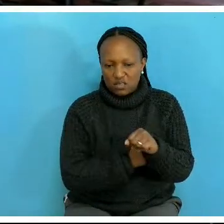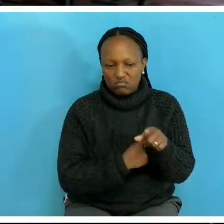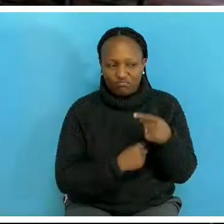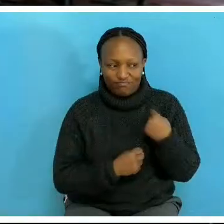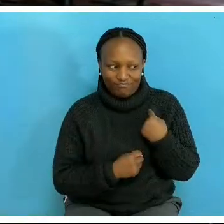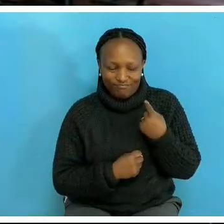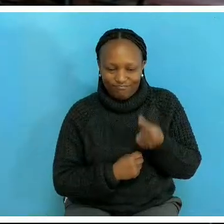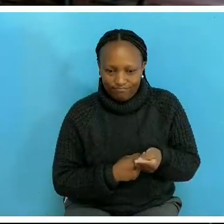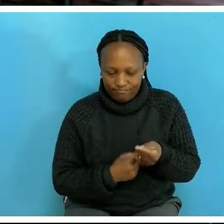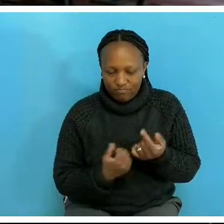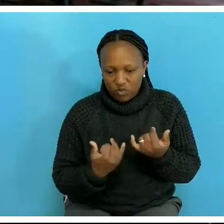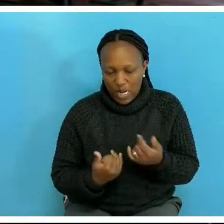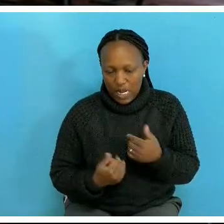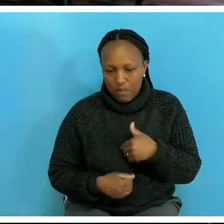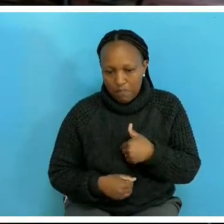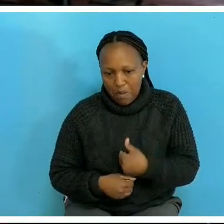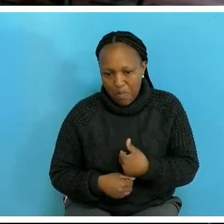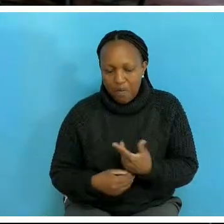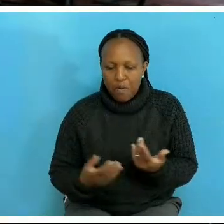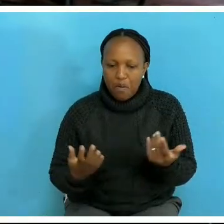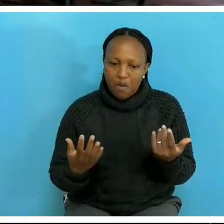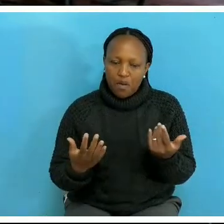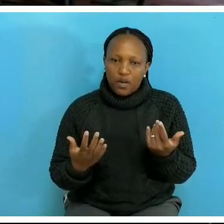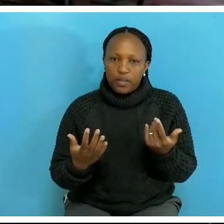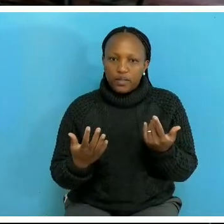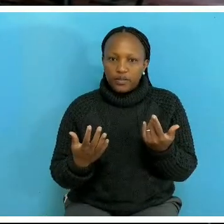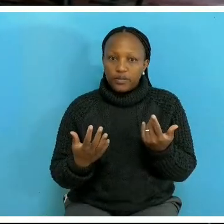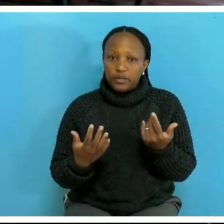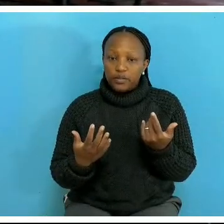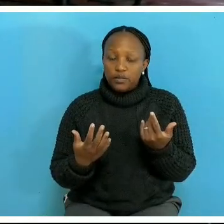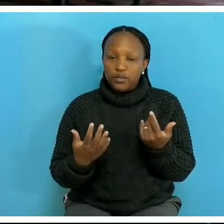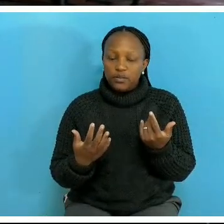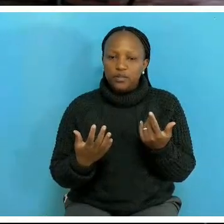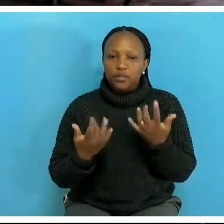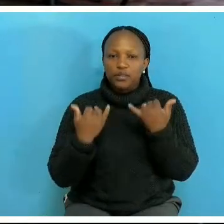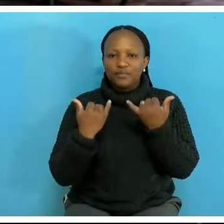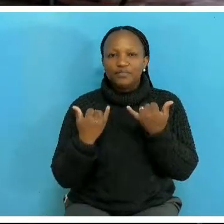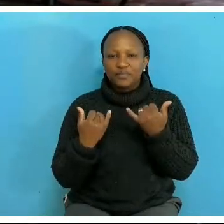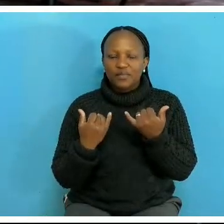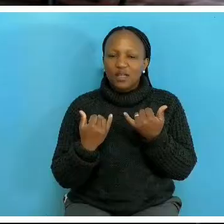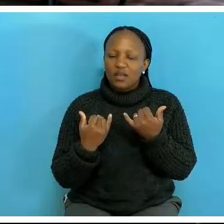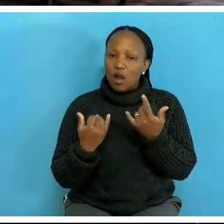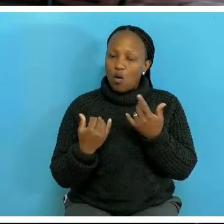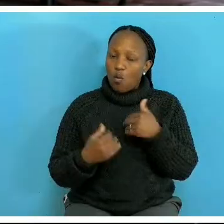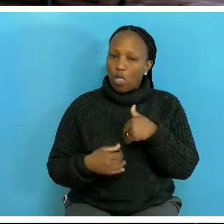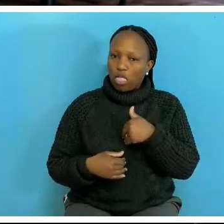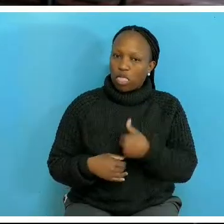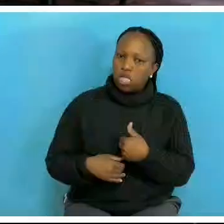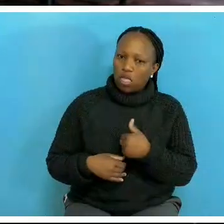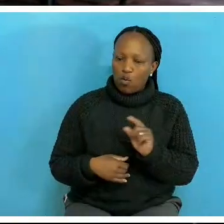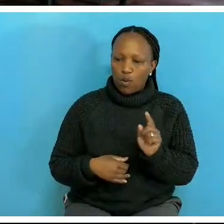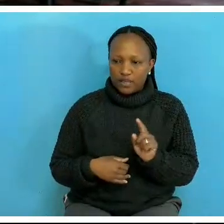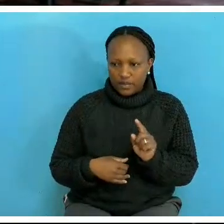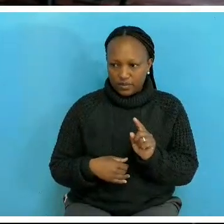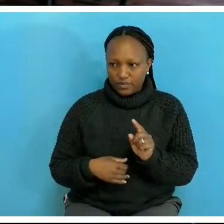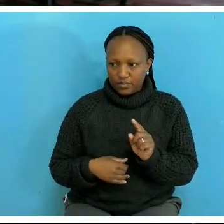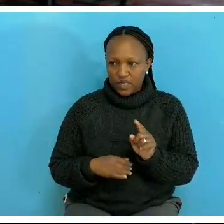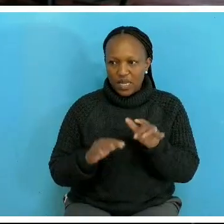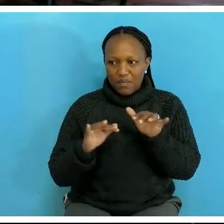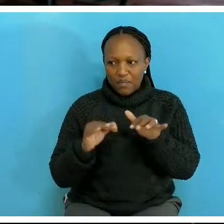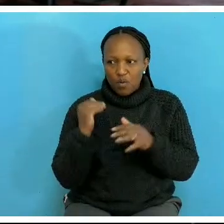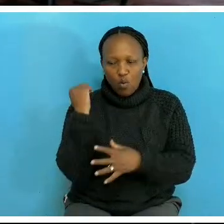today. The paining part of it is that it sits in the most poor of the